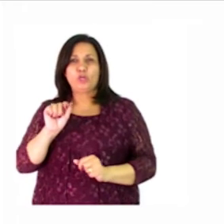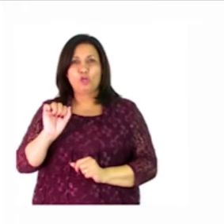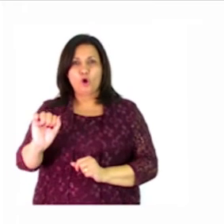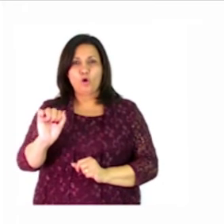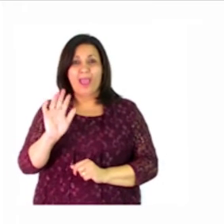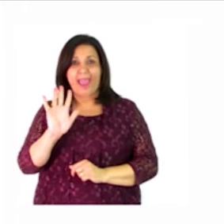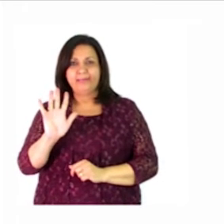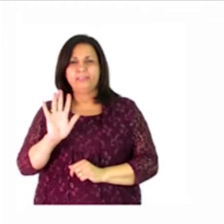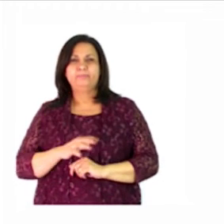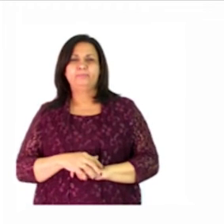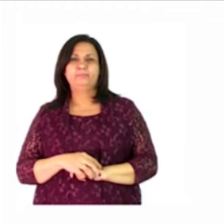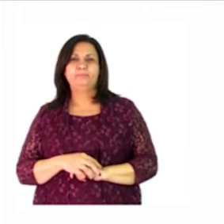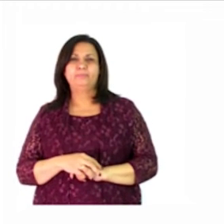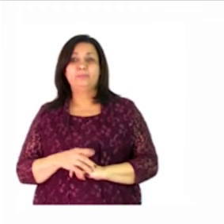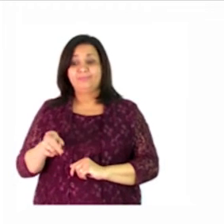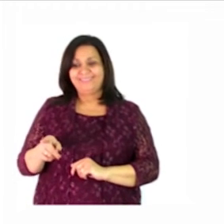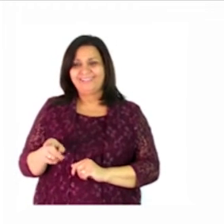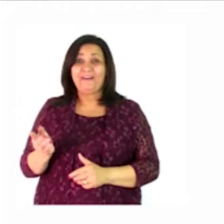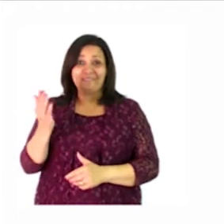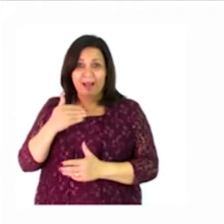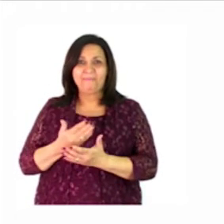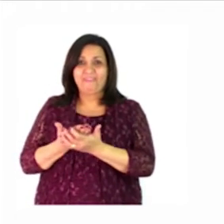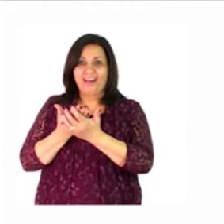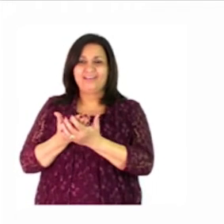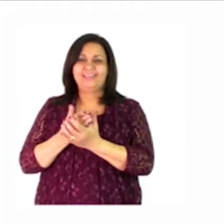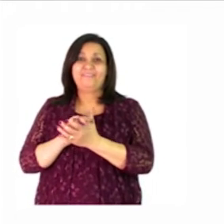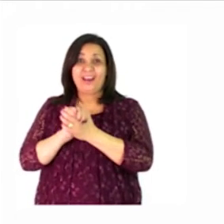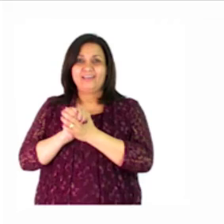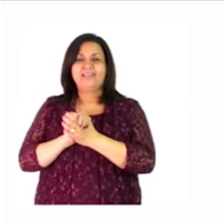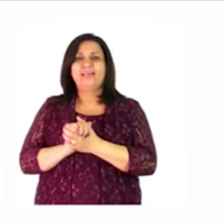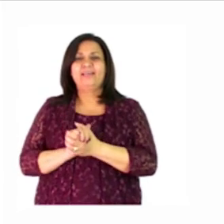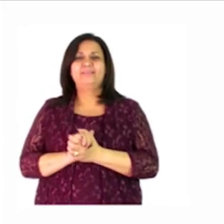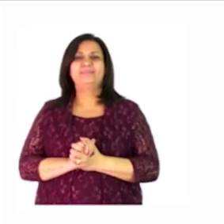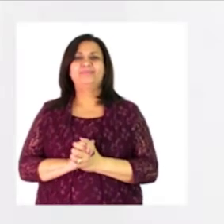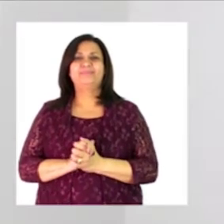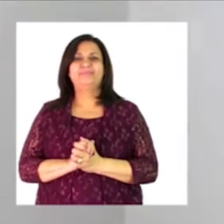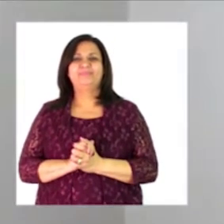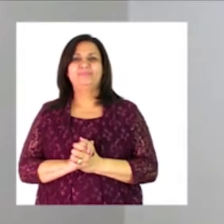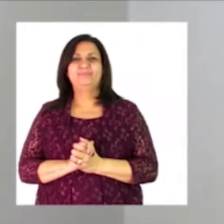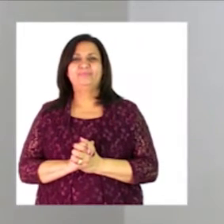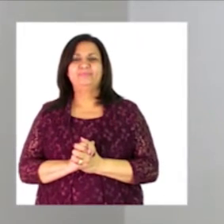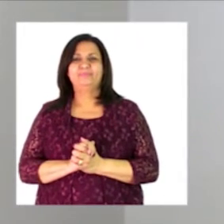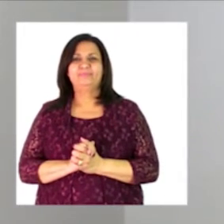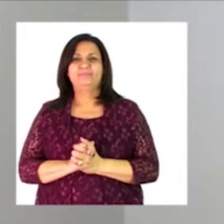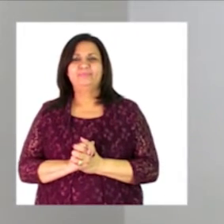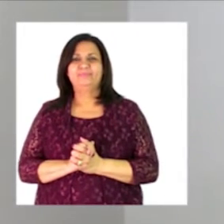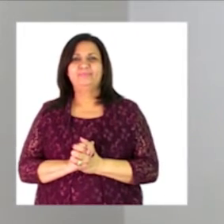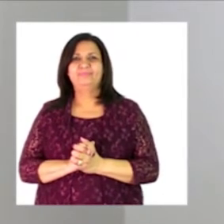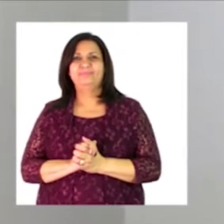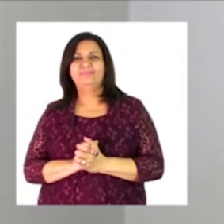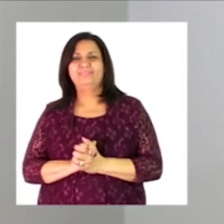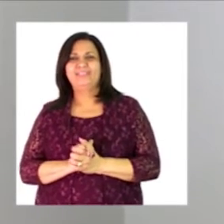hands. I'm going to invite my friends to stand up with me and let's try this